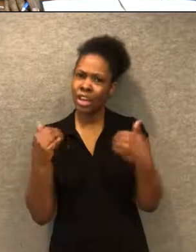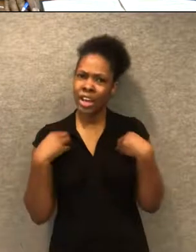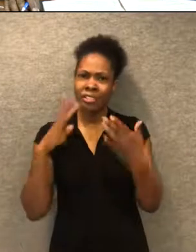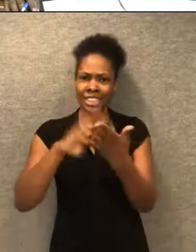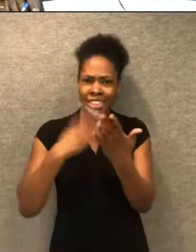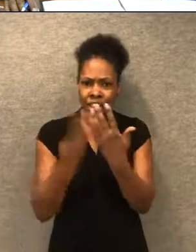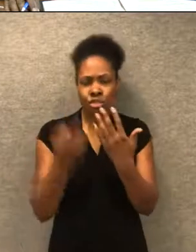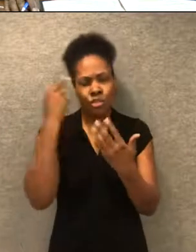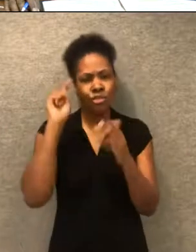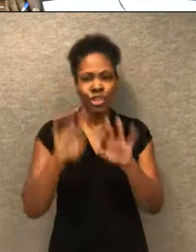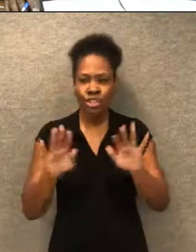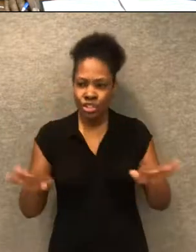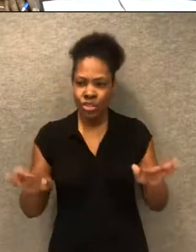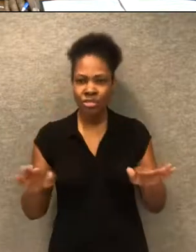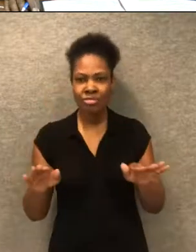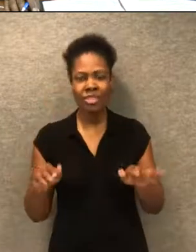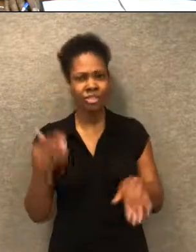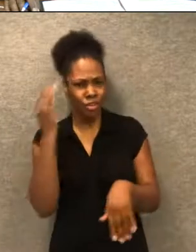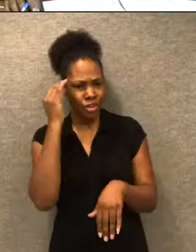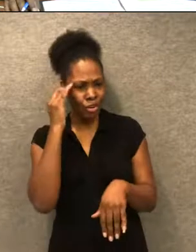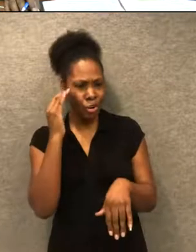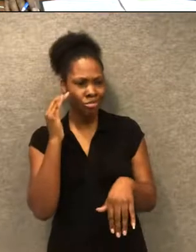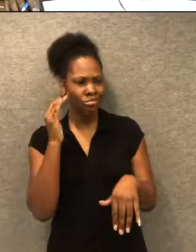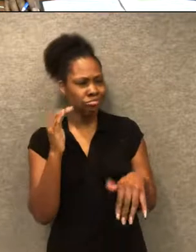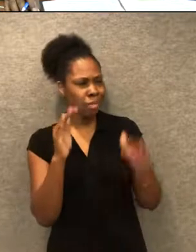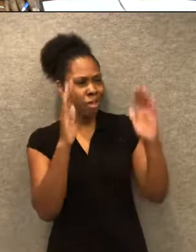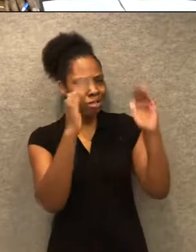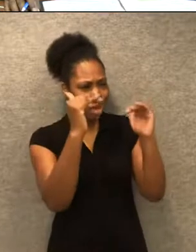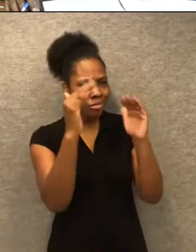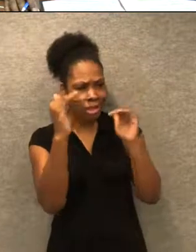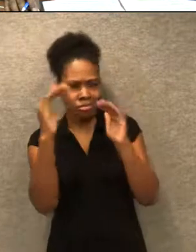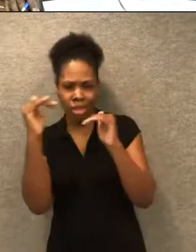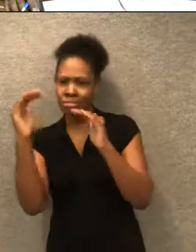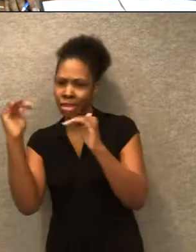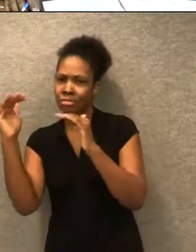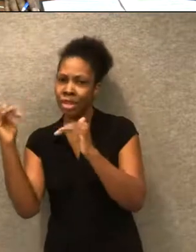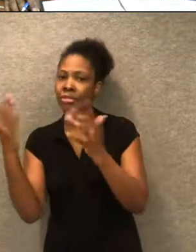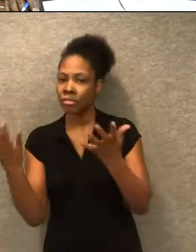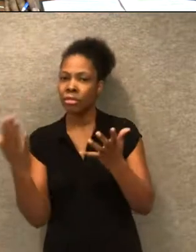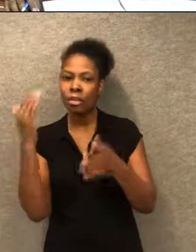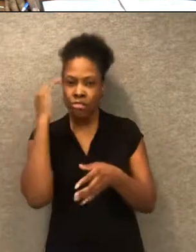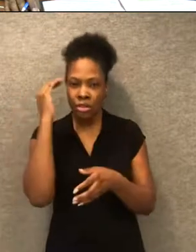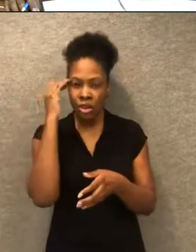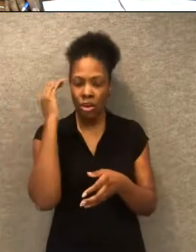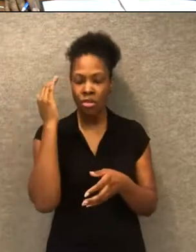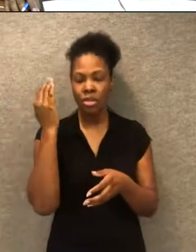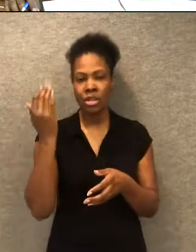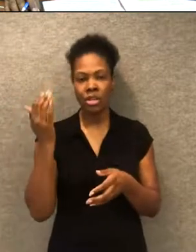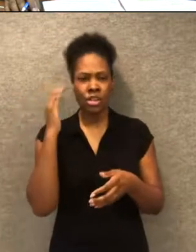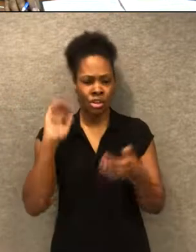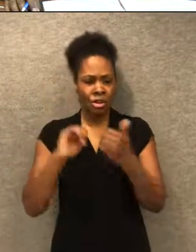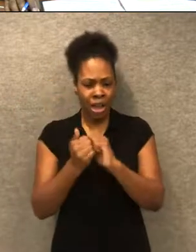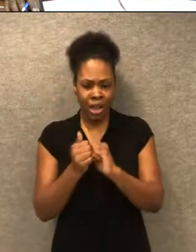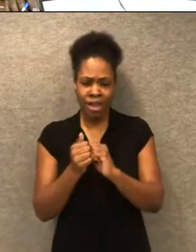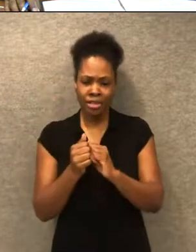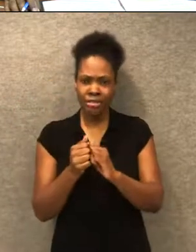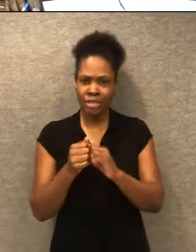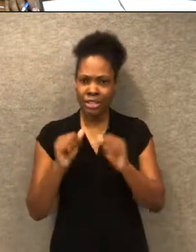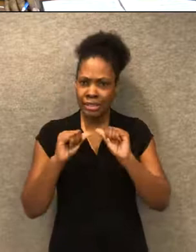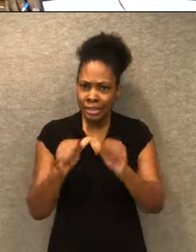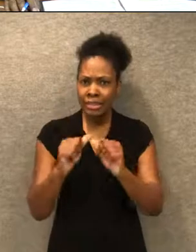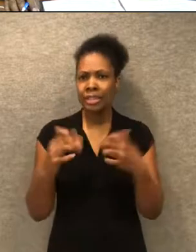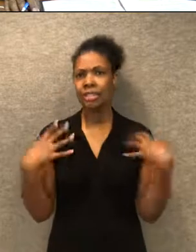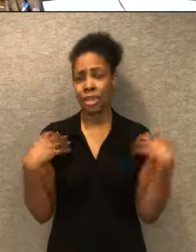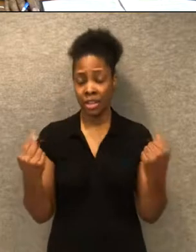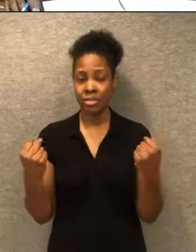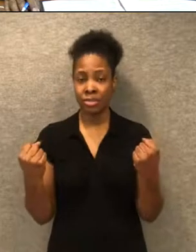what to expect day to day. Let them know how they can contribute to being in the house all the time. And so those are some things I think that we can all